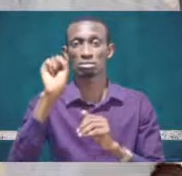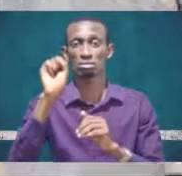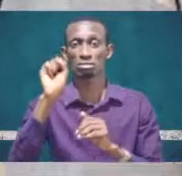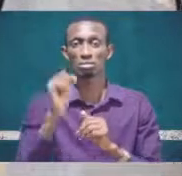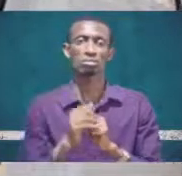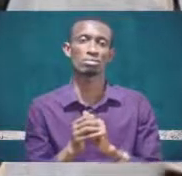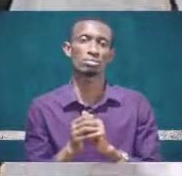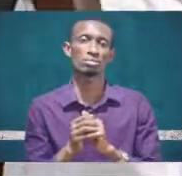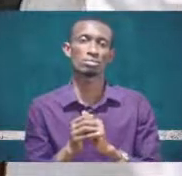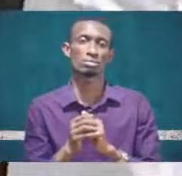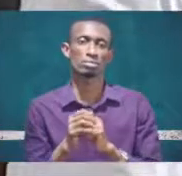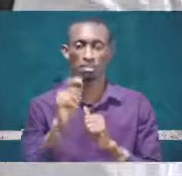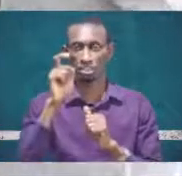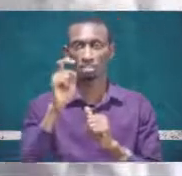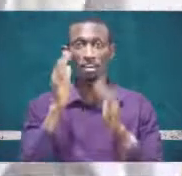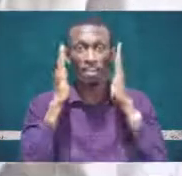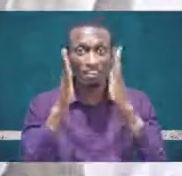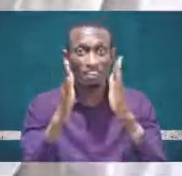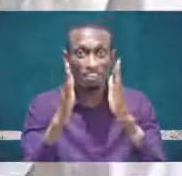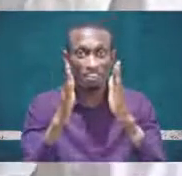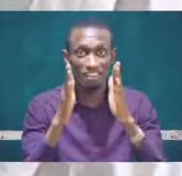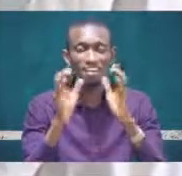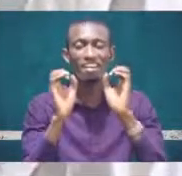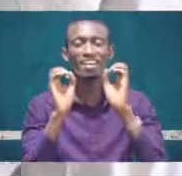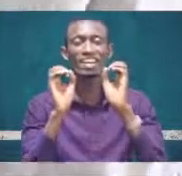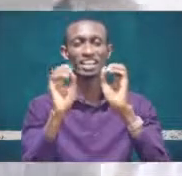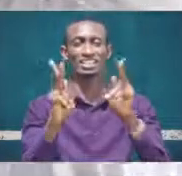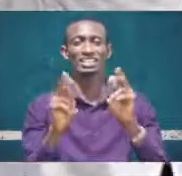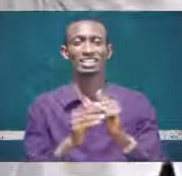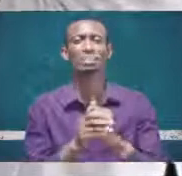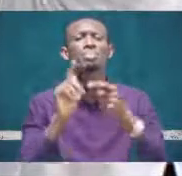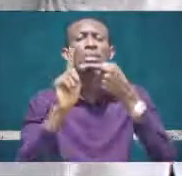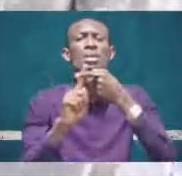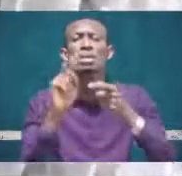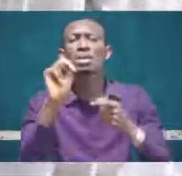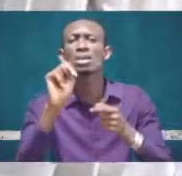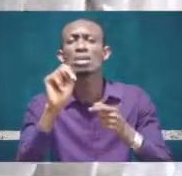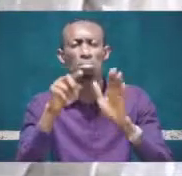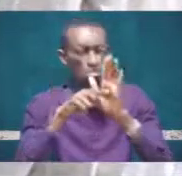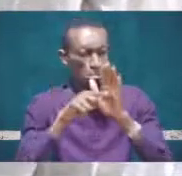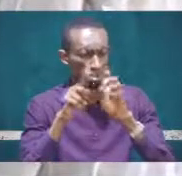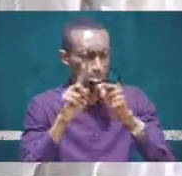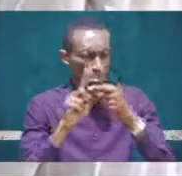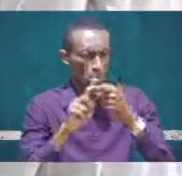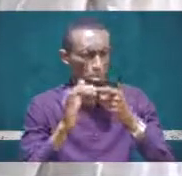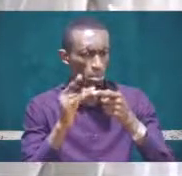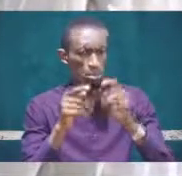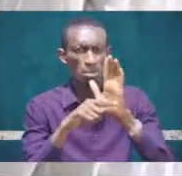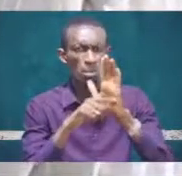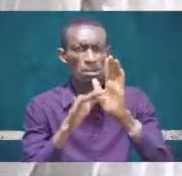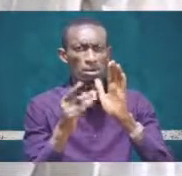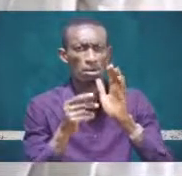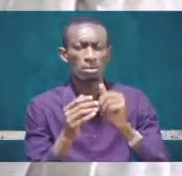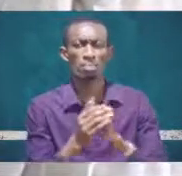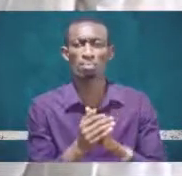we together? Okay. Plus n minus 1. That is 5 minus 1 divided by